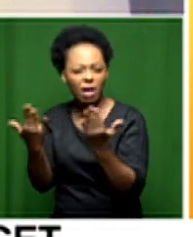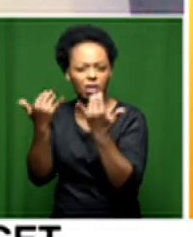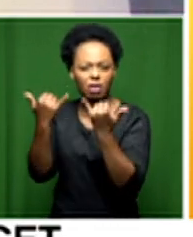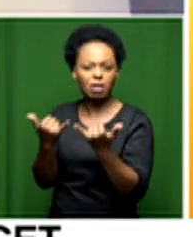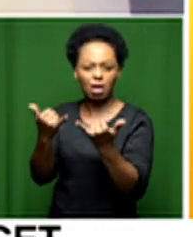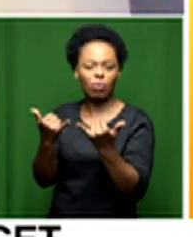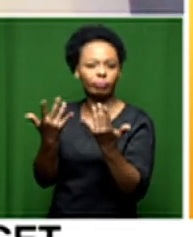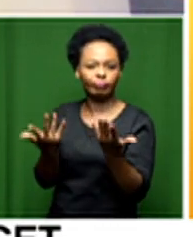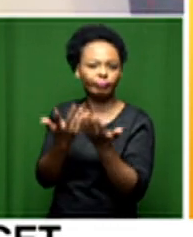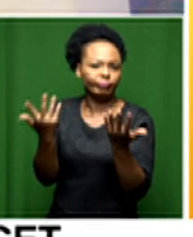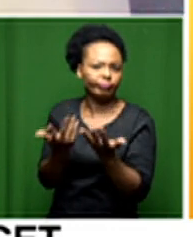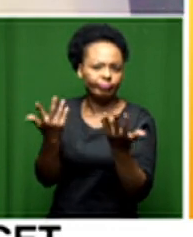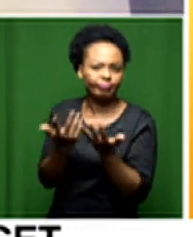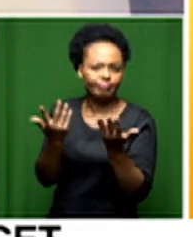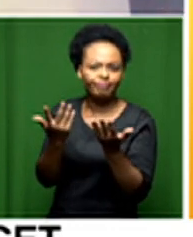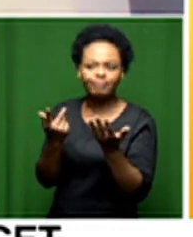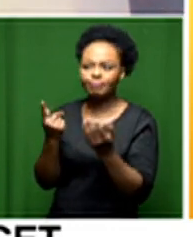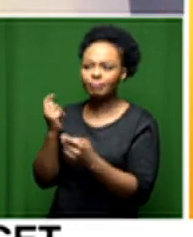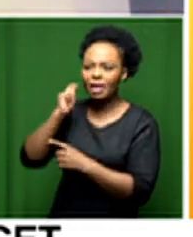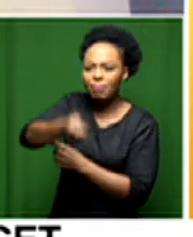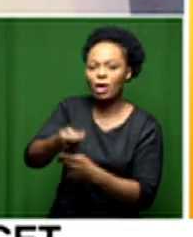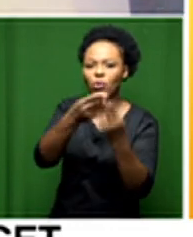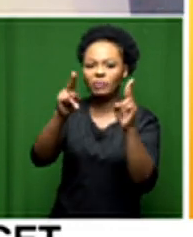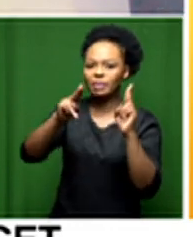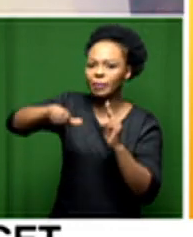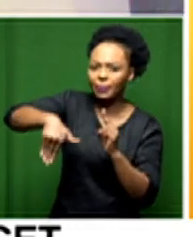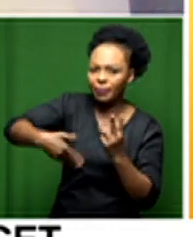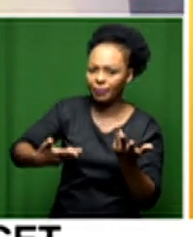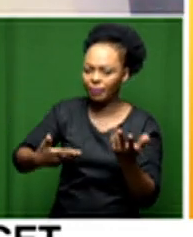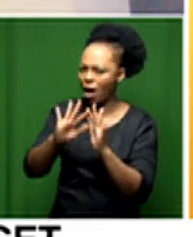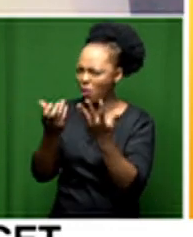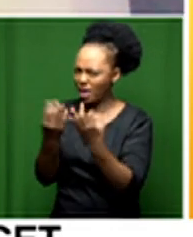have not had their debt with the university settled?